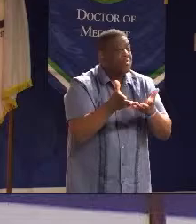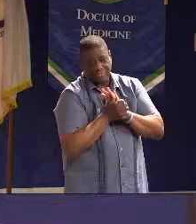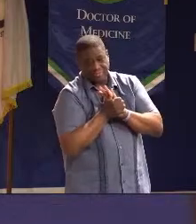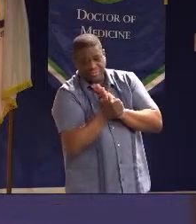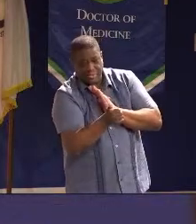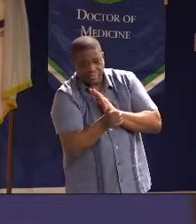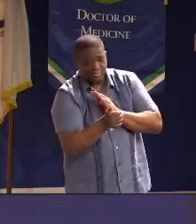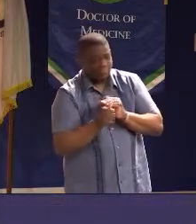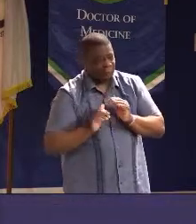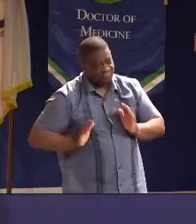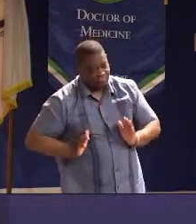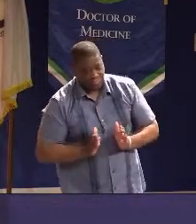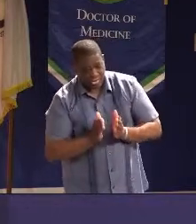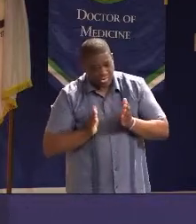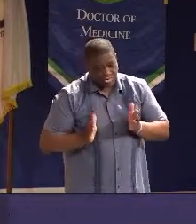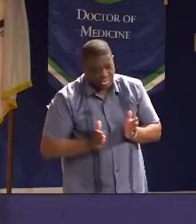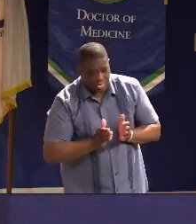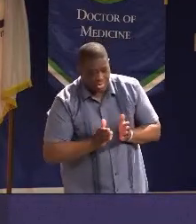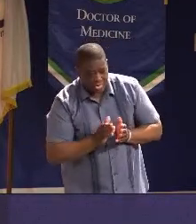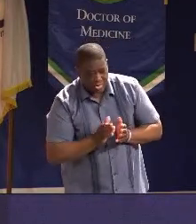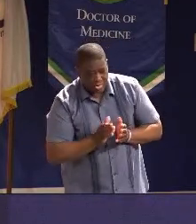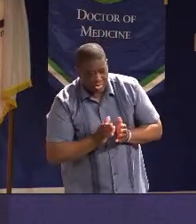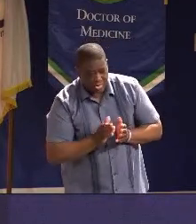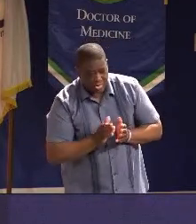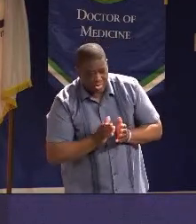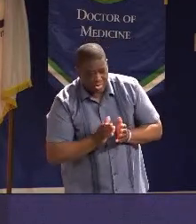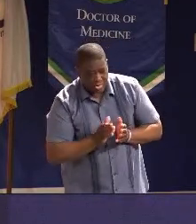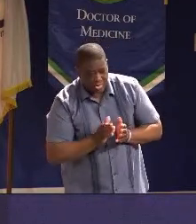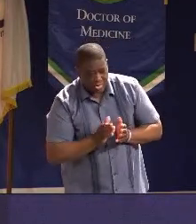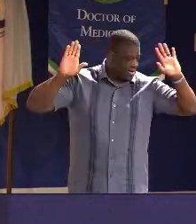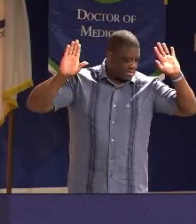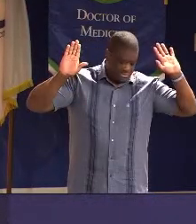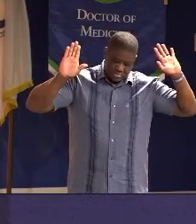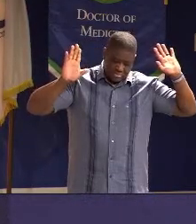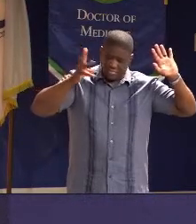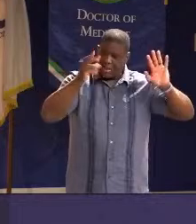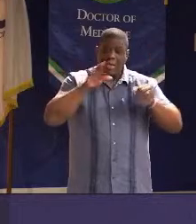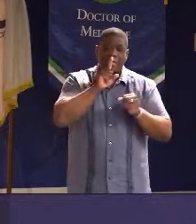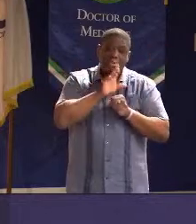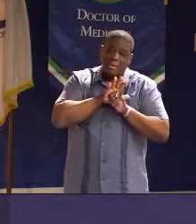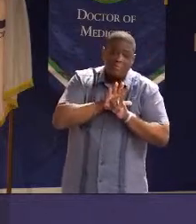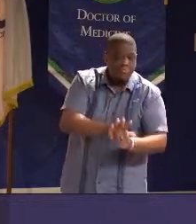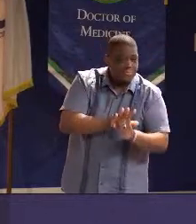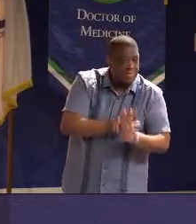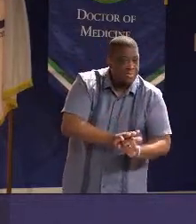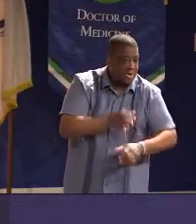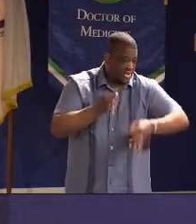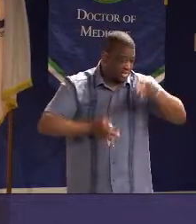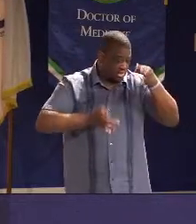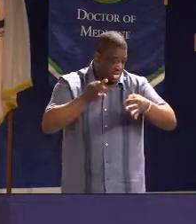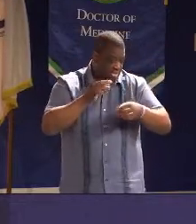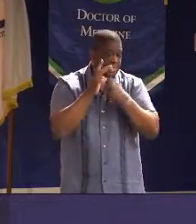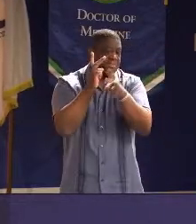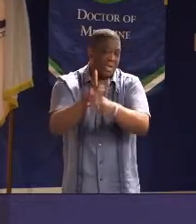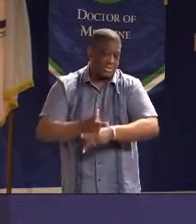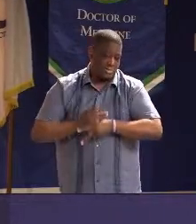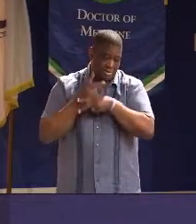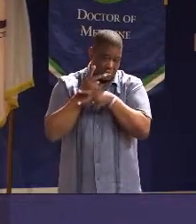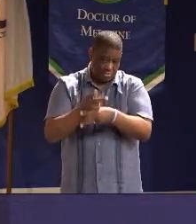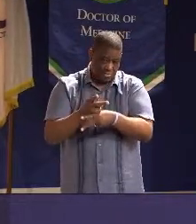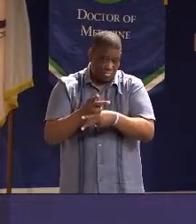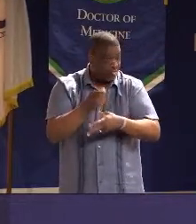courage, sacrifice, and an unyielding commitment to justice and care.